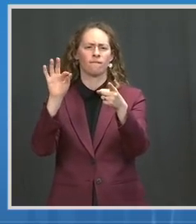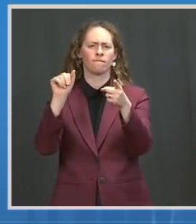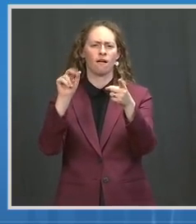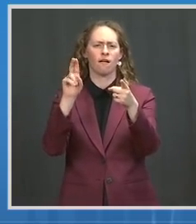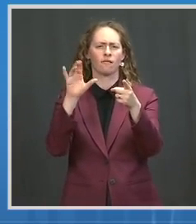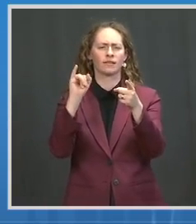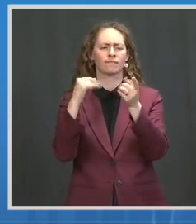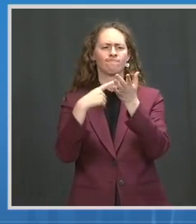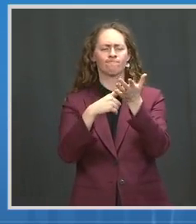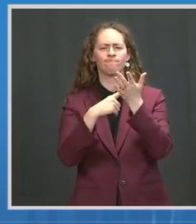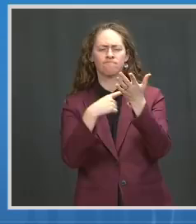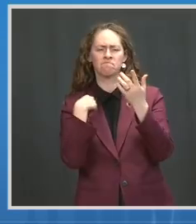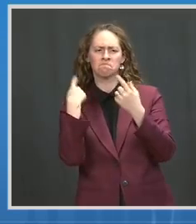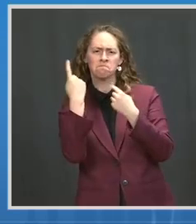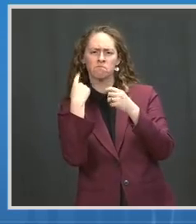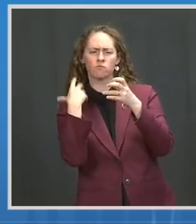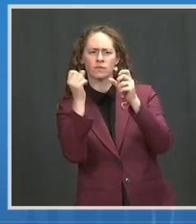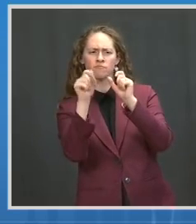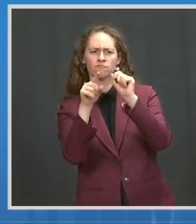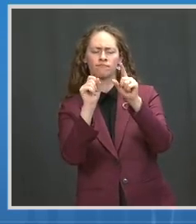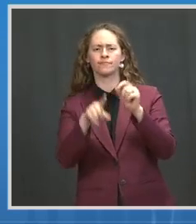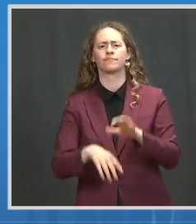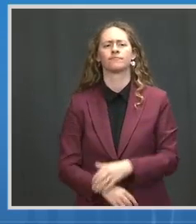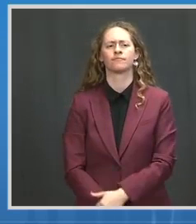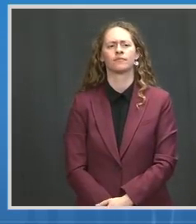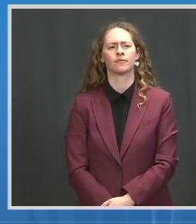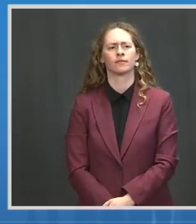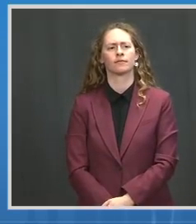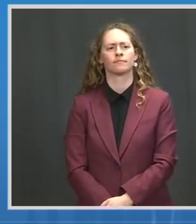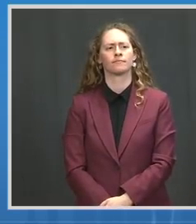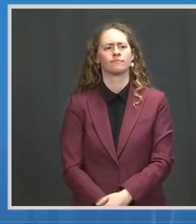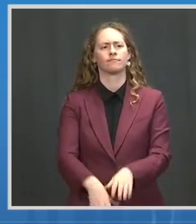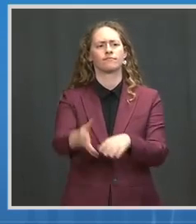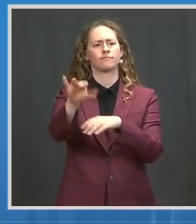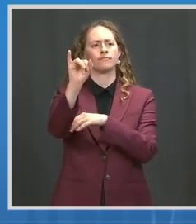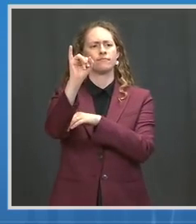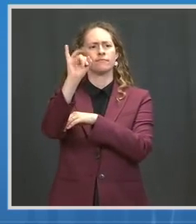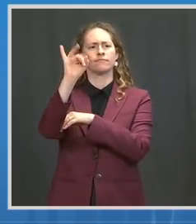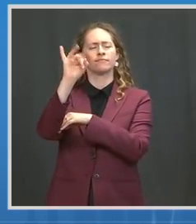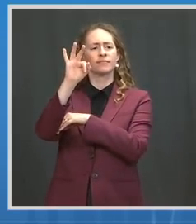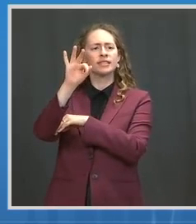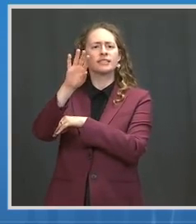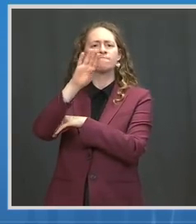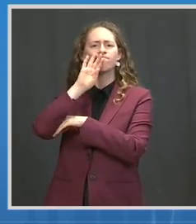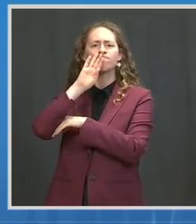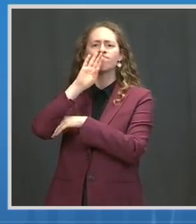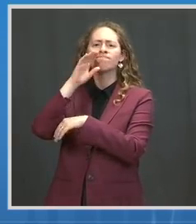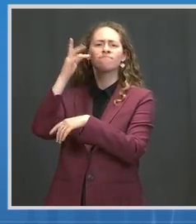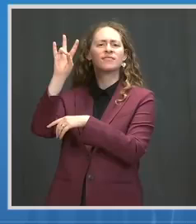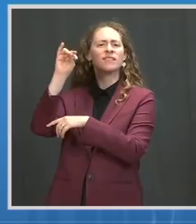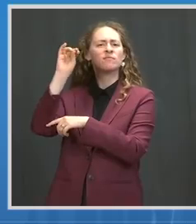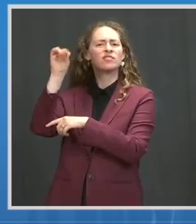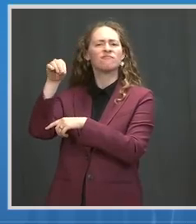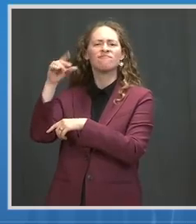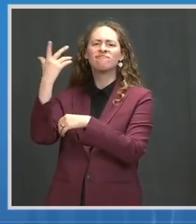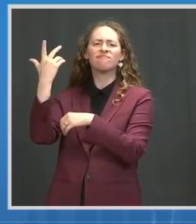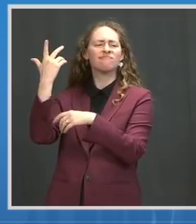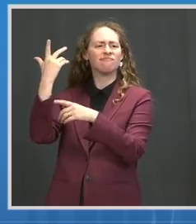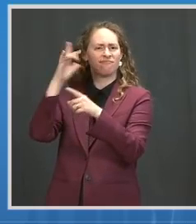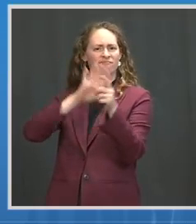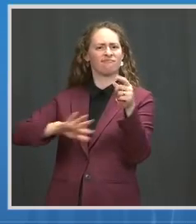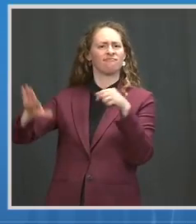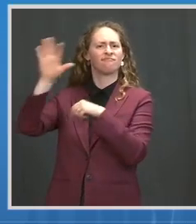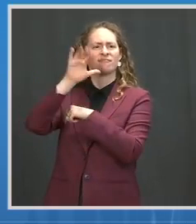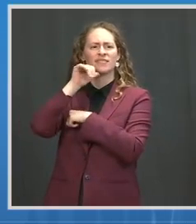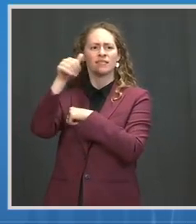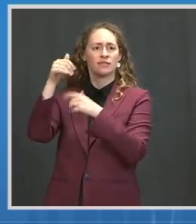of the president's 70% vaccination target by July 4th. Is there a practical impact for the country at large, and